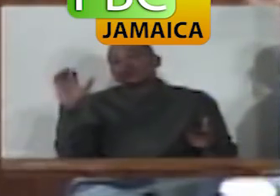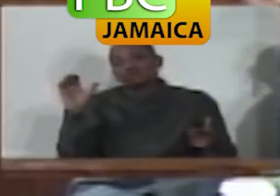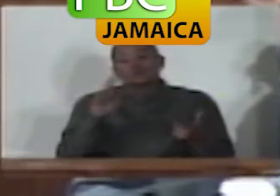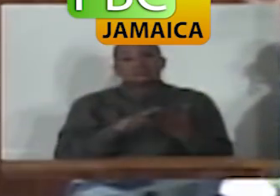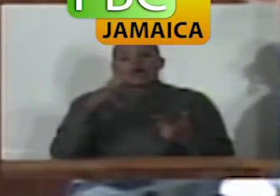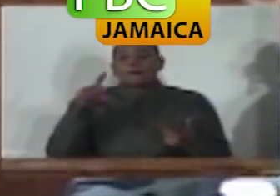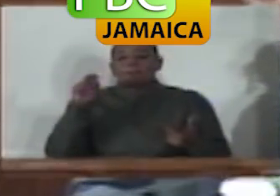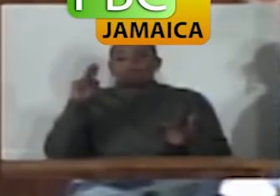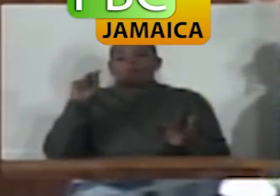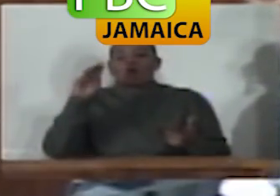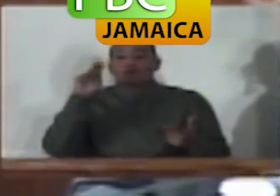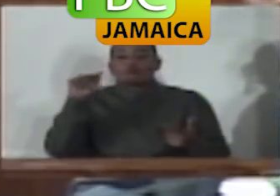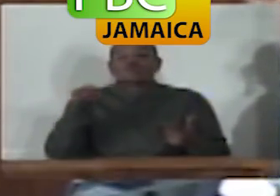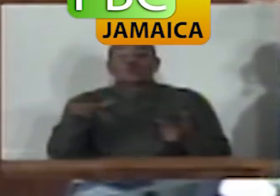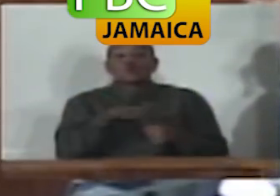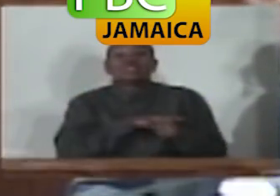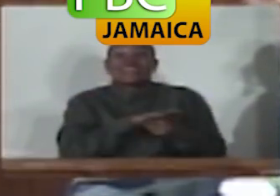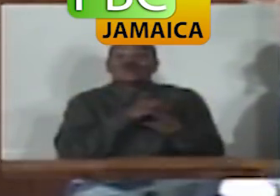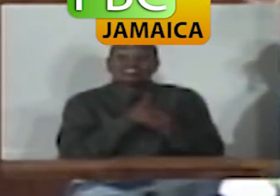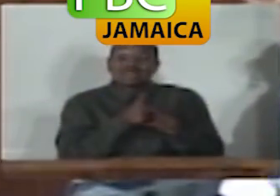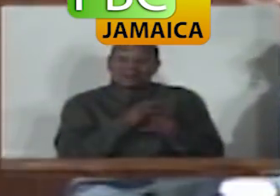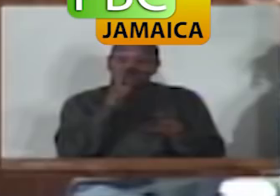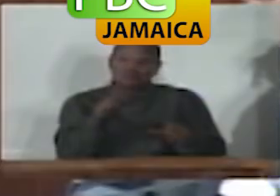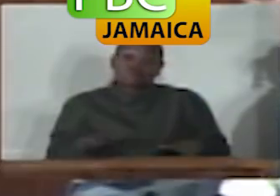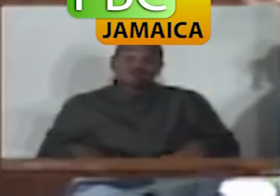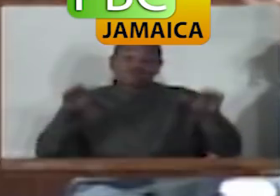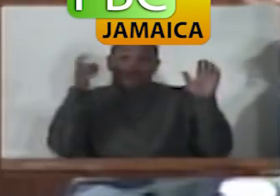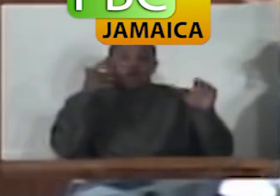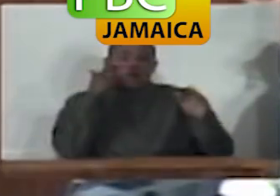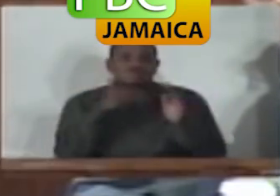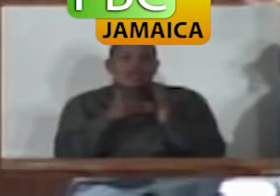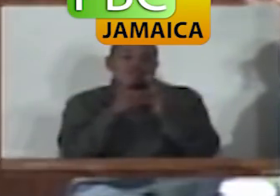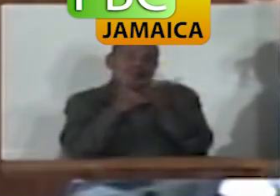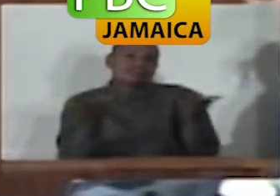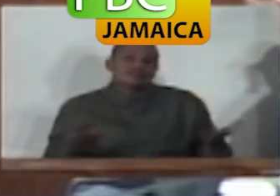Port Maria. Those are areas that are flood regularly. So